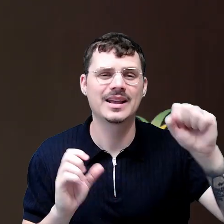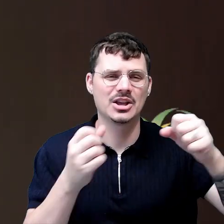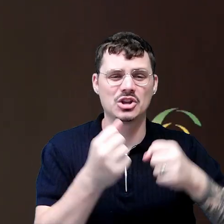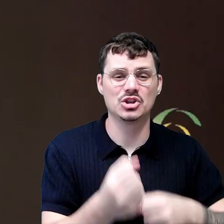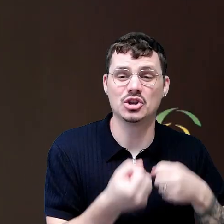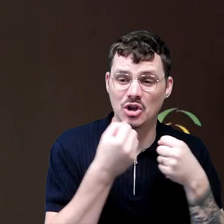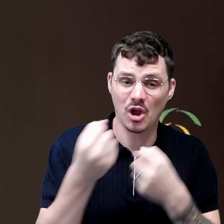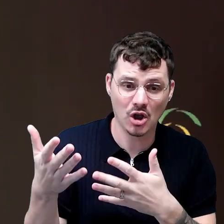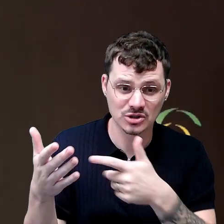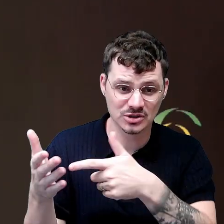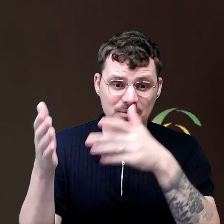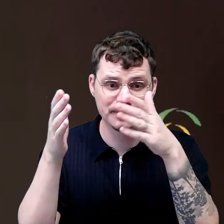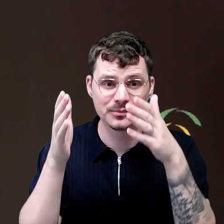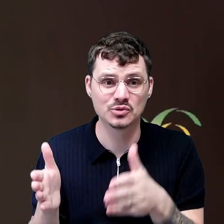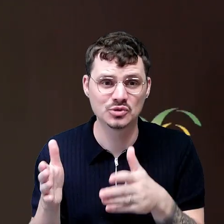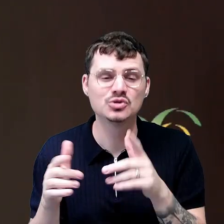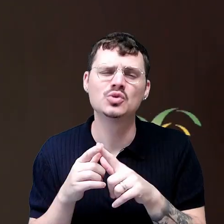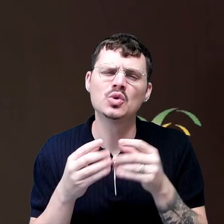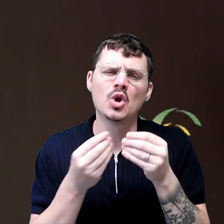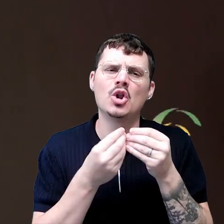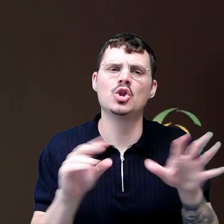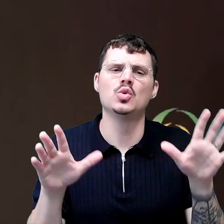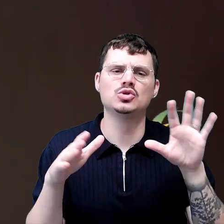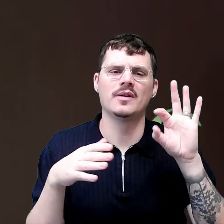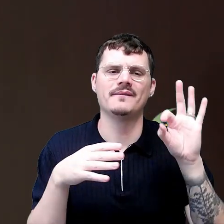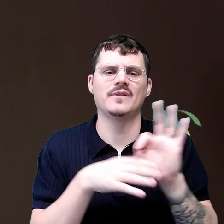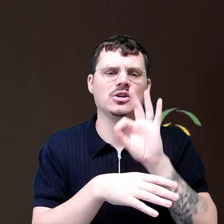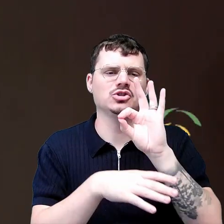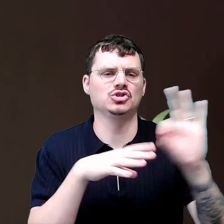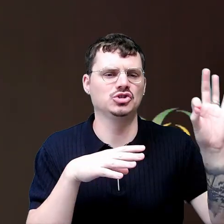cause a person to lose function